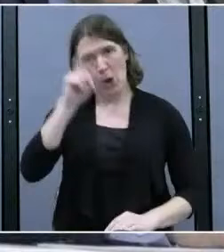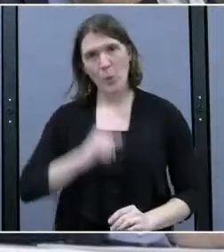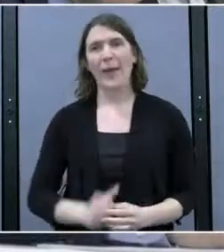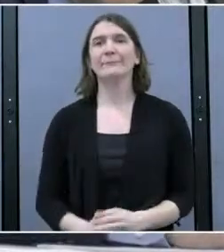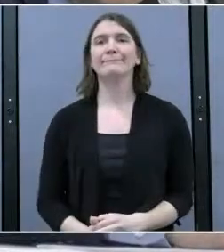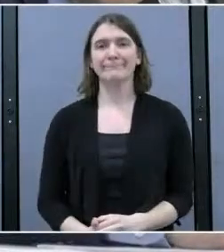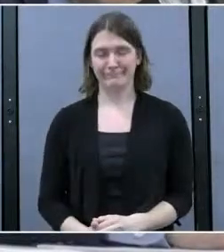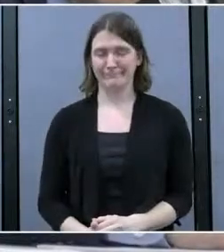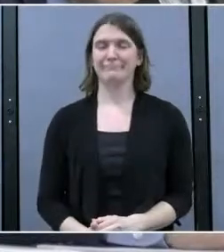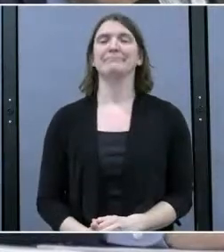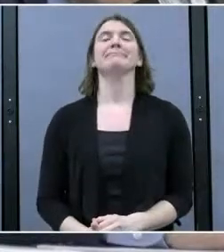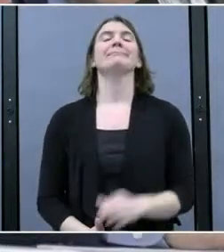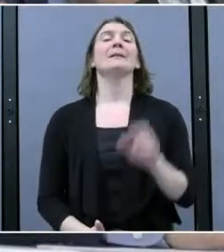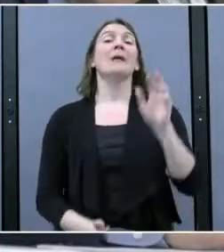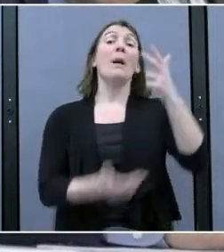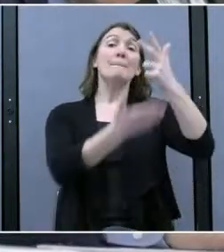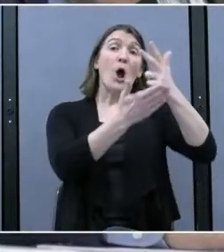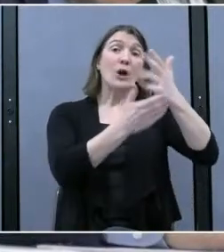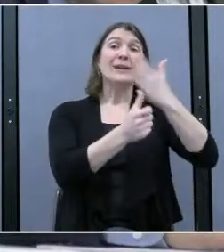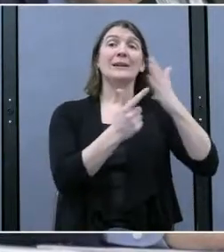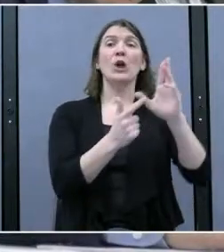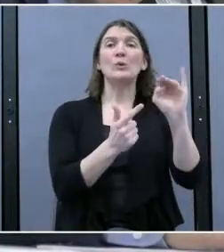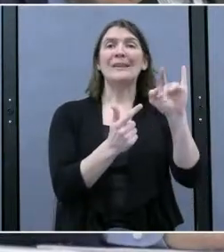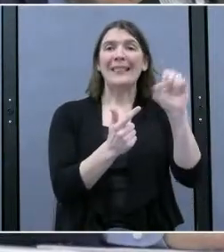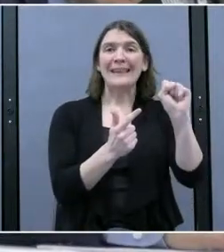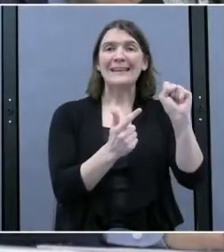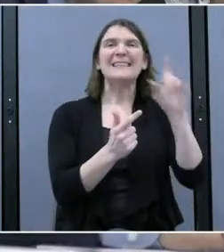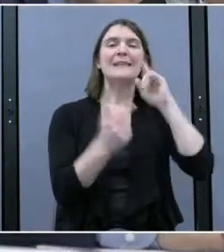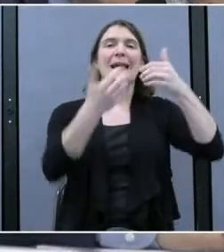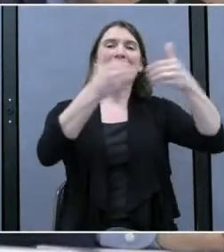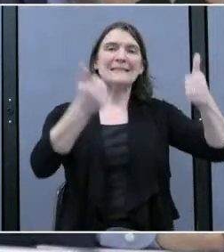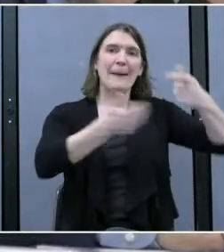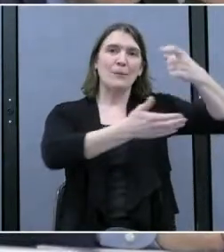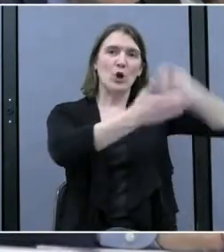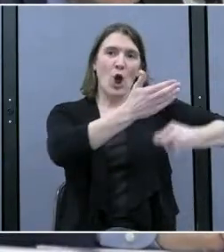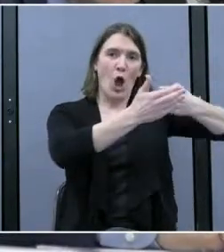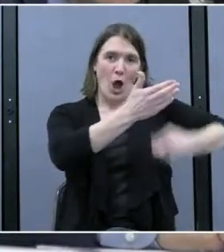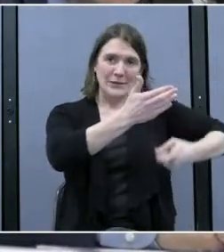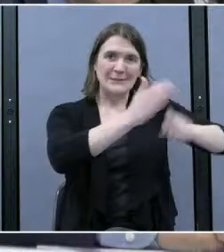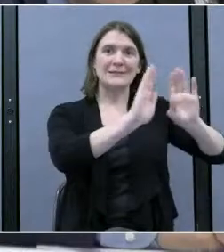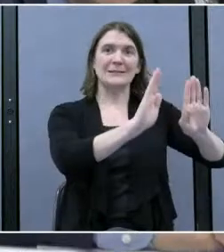in the relevant sections, parking and utilities. Yeah, and